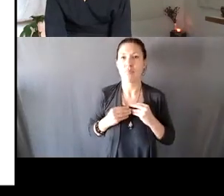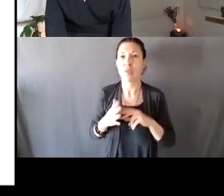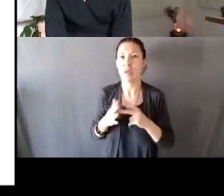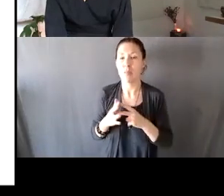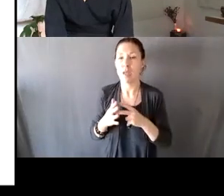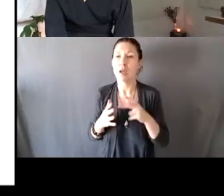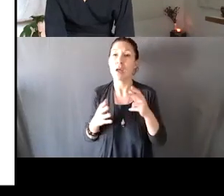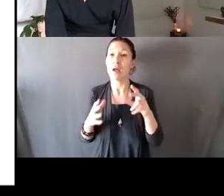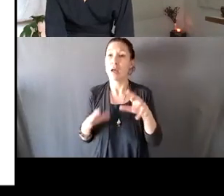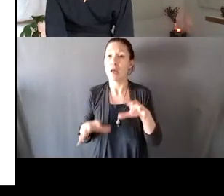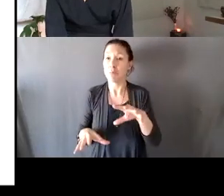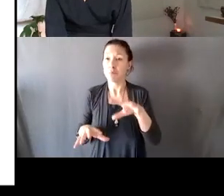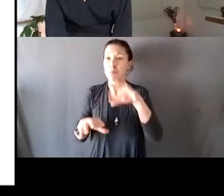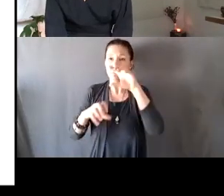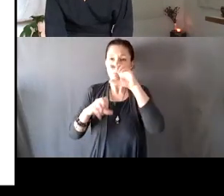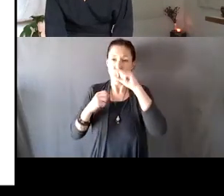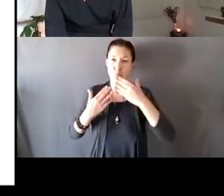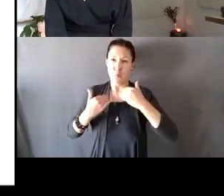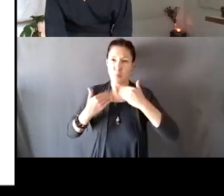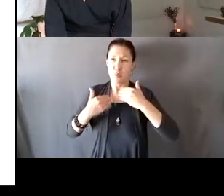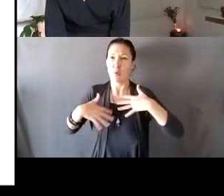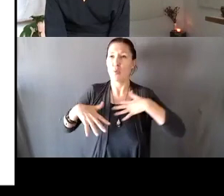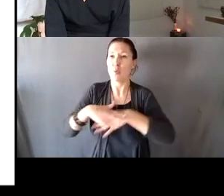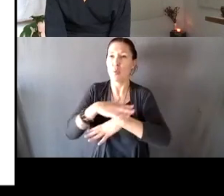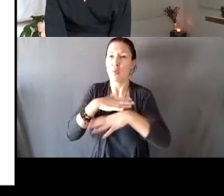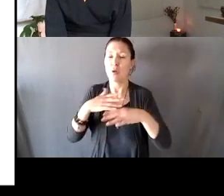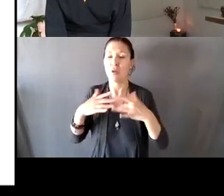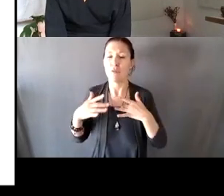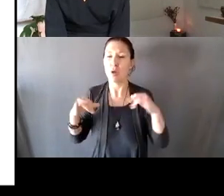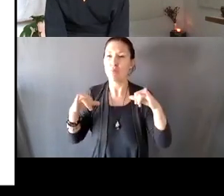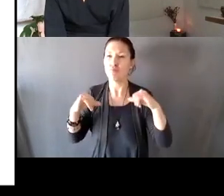generating homeostasis.